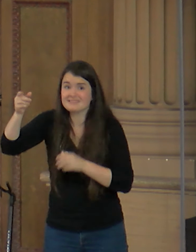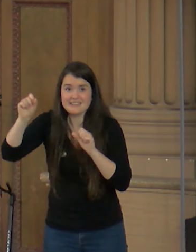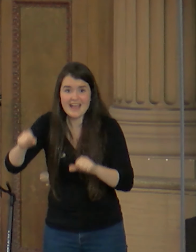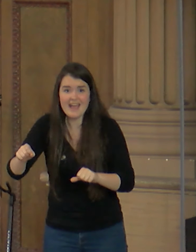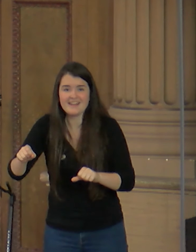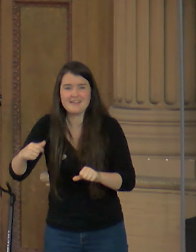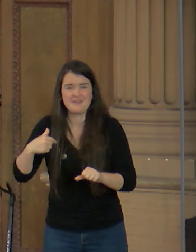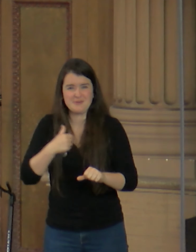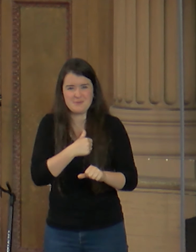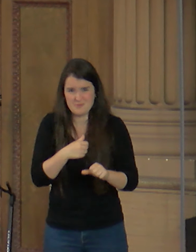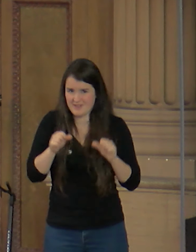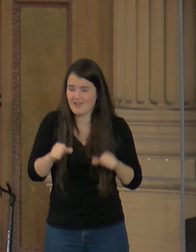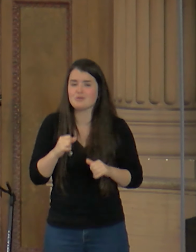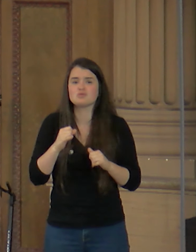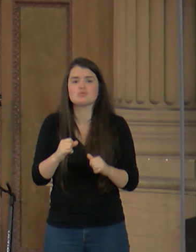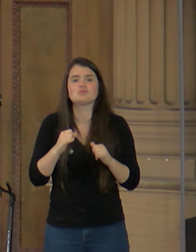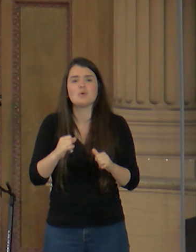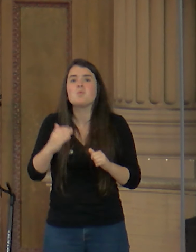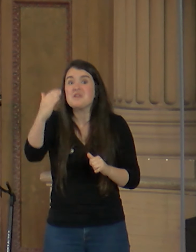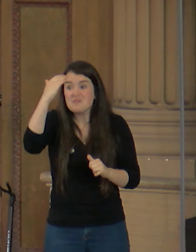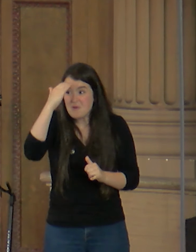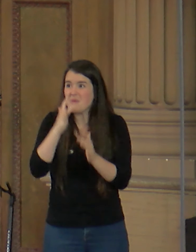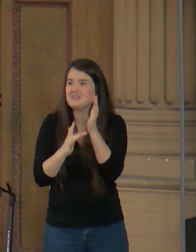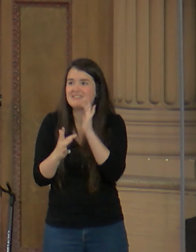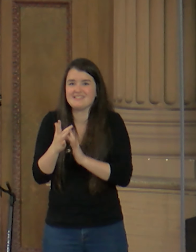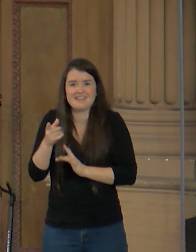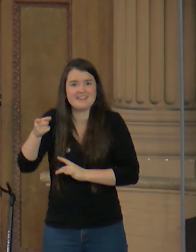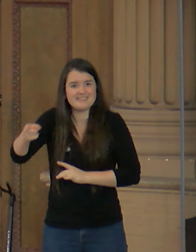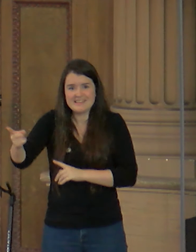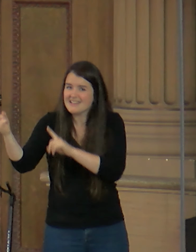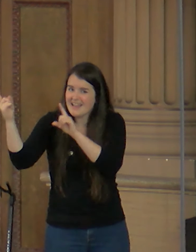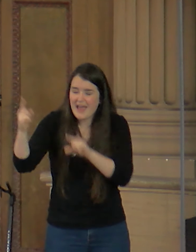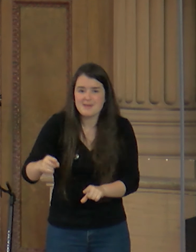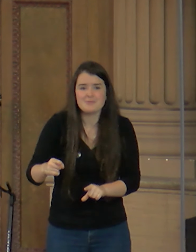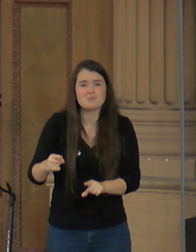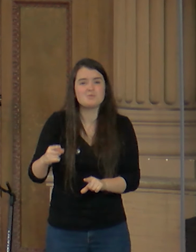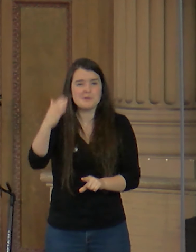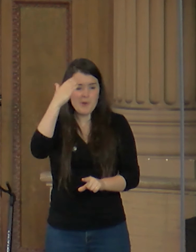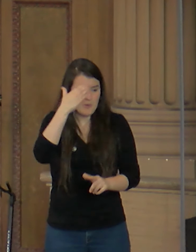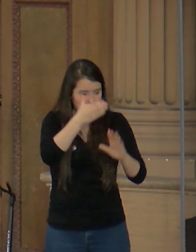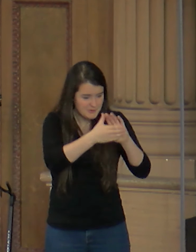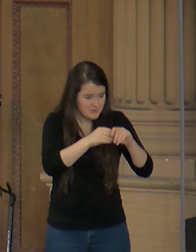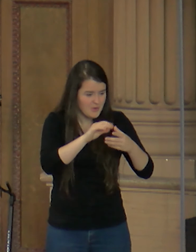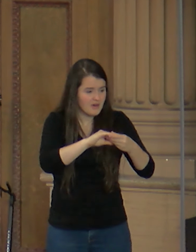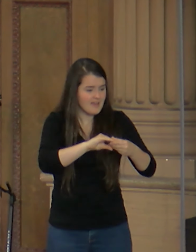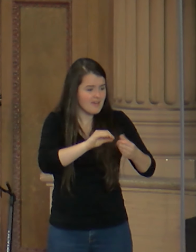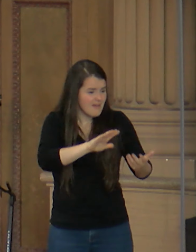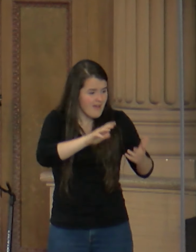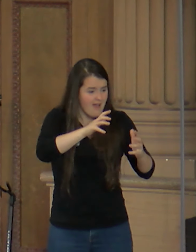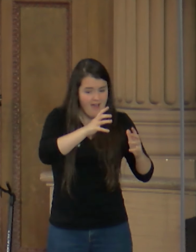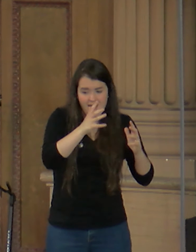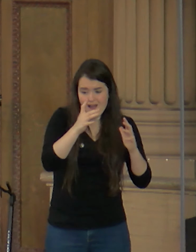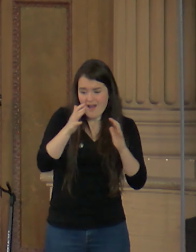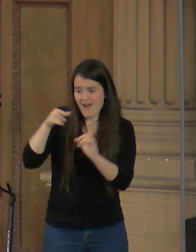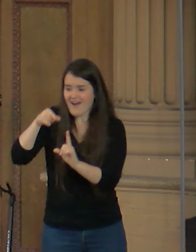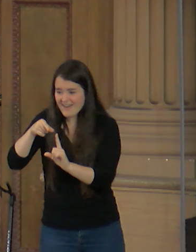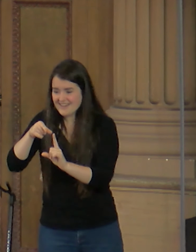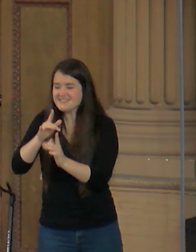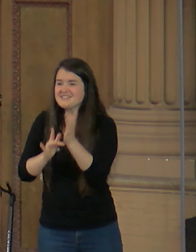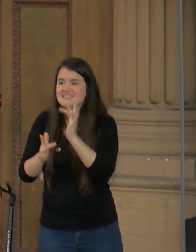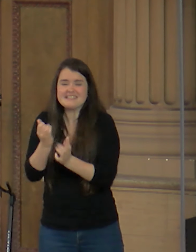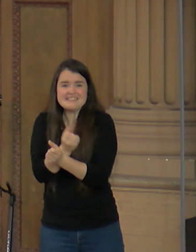is. We know how the story ends. We know that even if our suffering that comes into our lives ends these